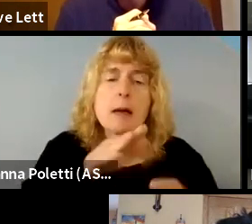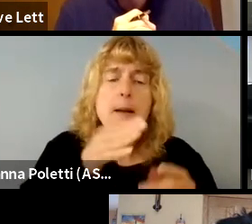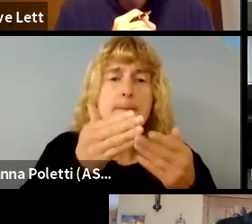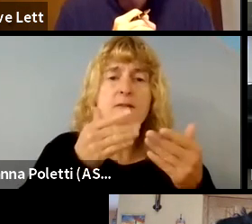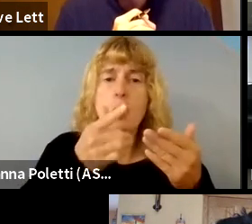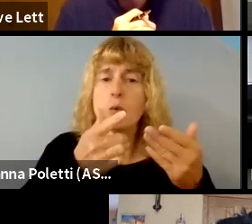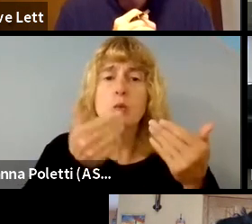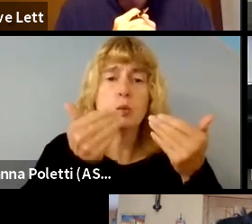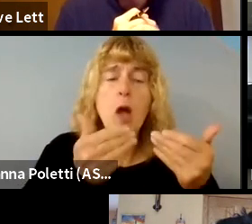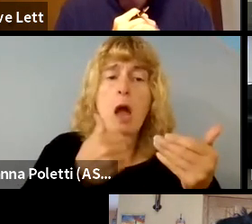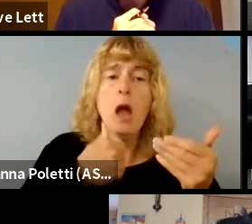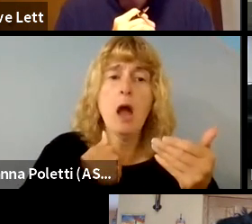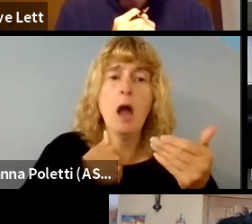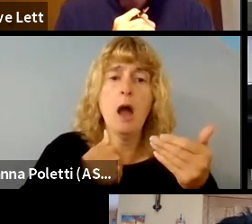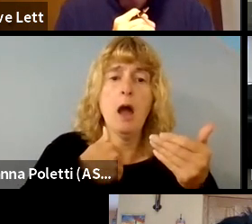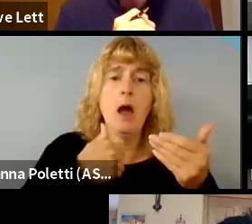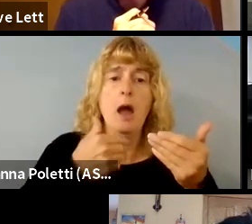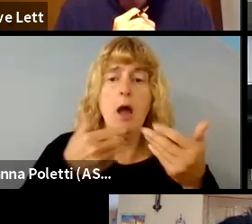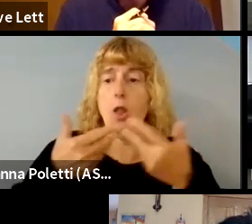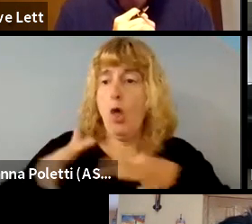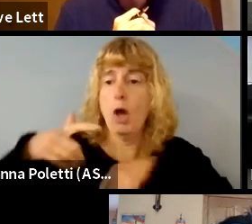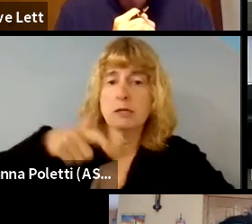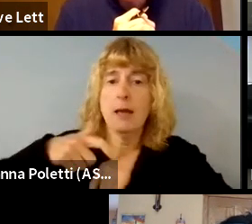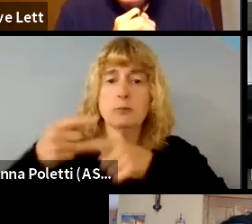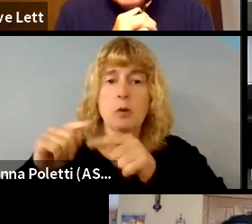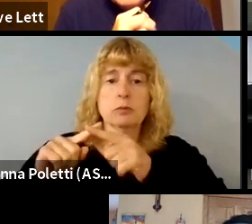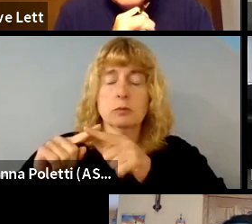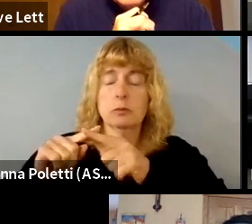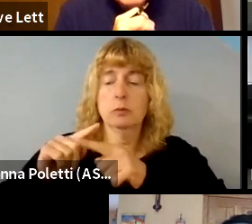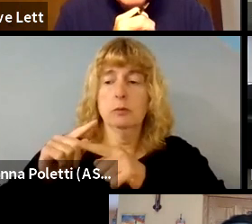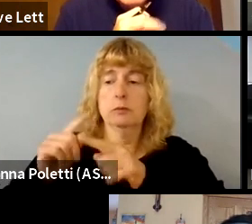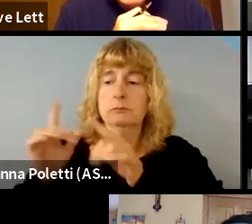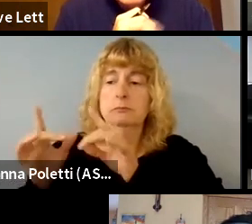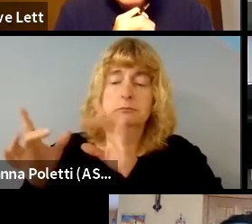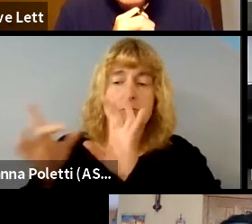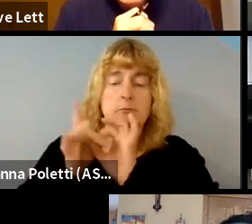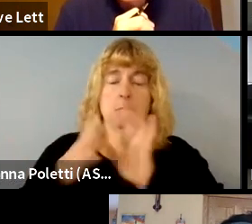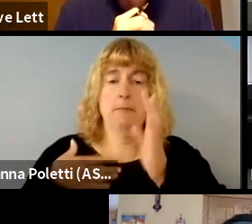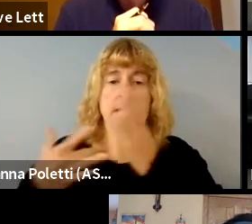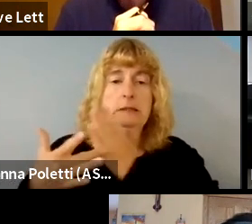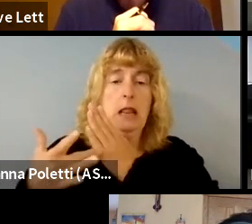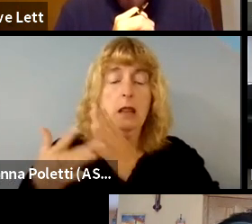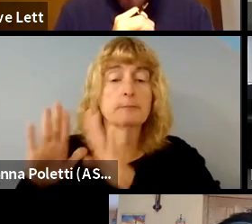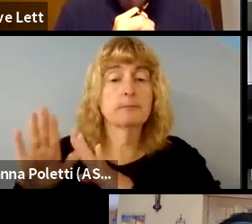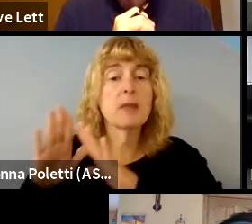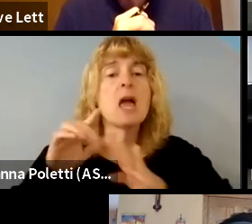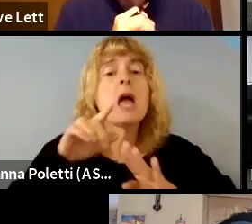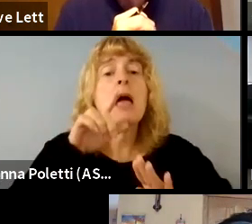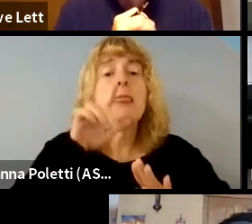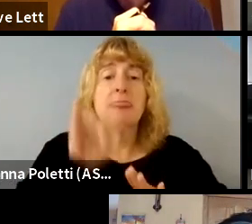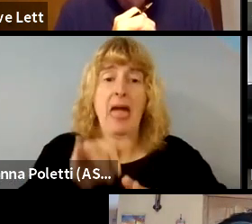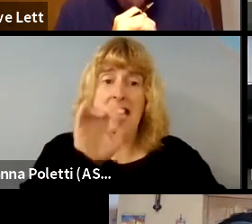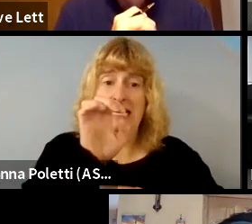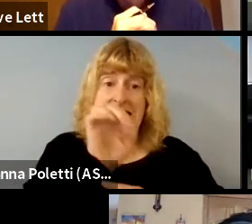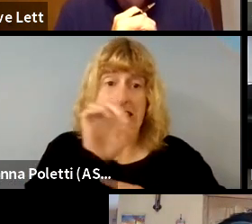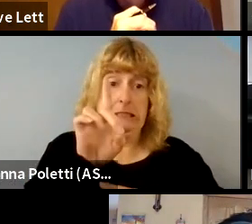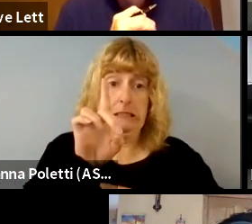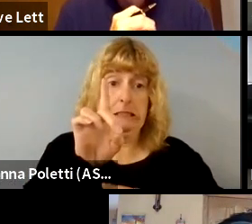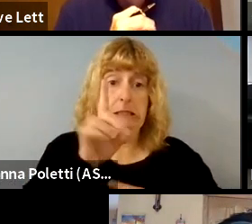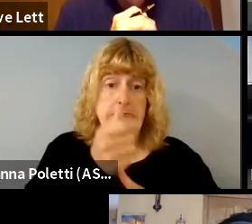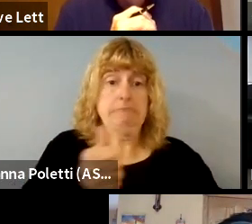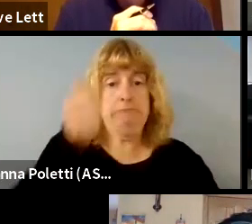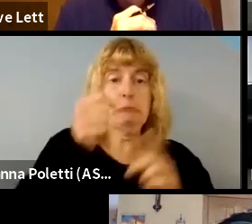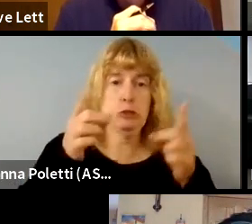much time trying to put my thing together. But the executive director that we're selecting,